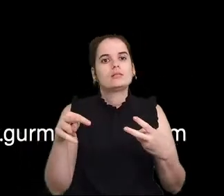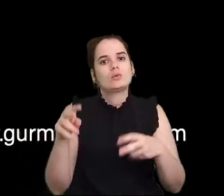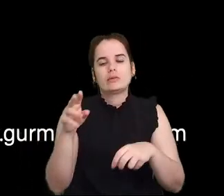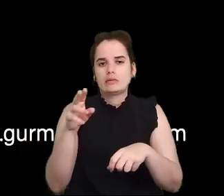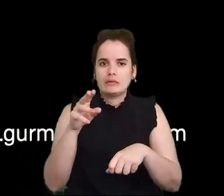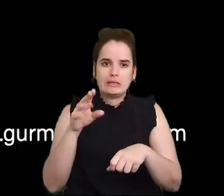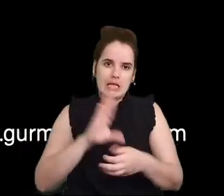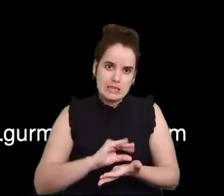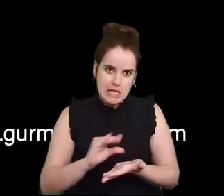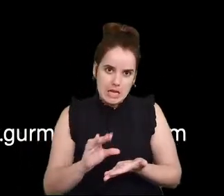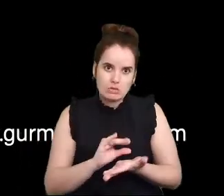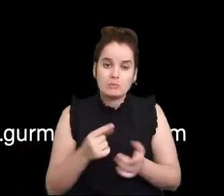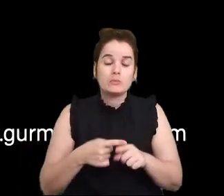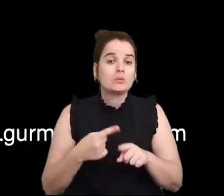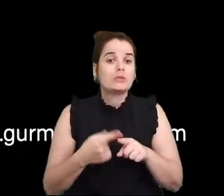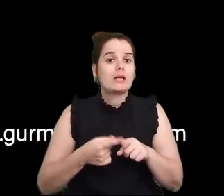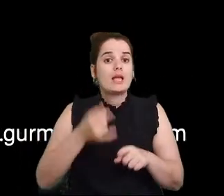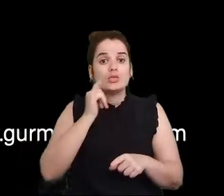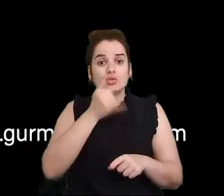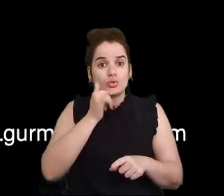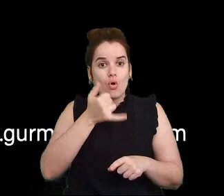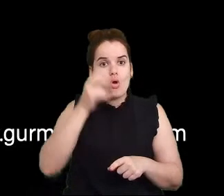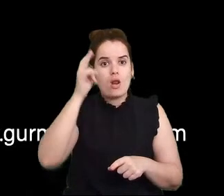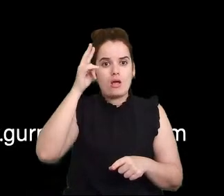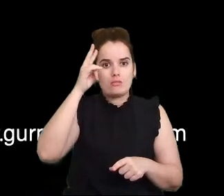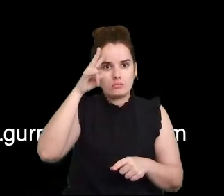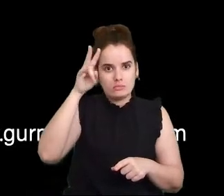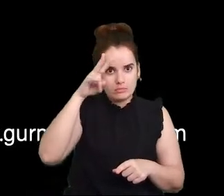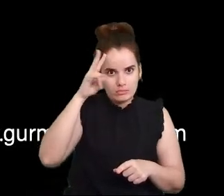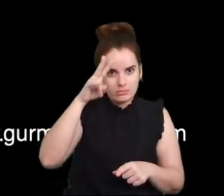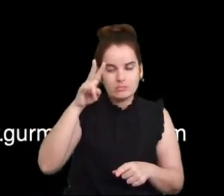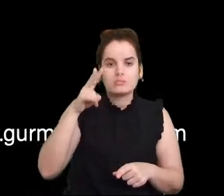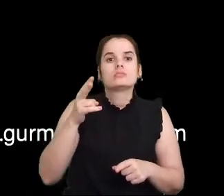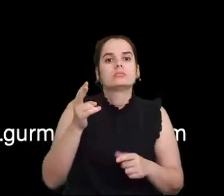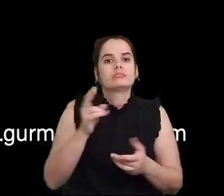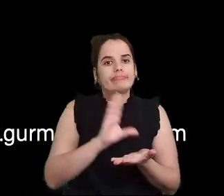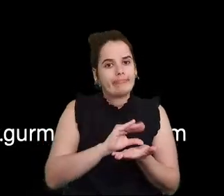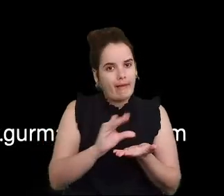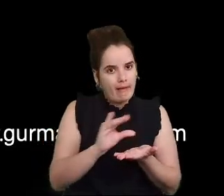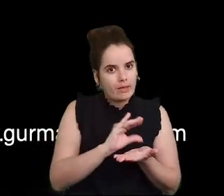of it, and then communicating the story is another part of what we do.